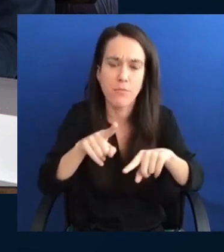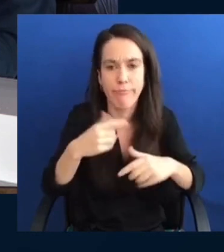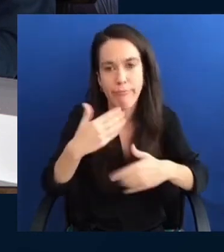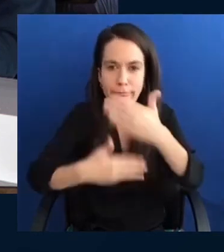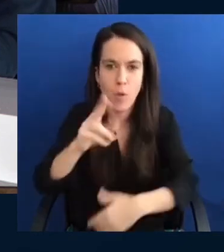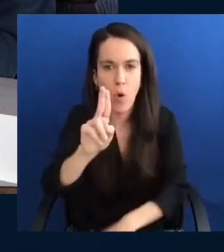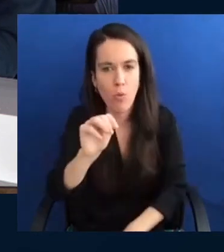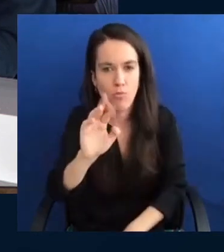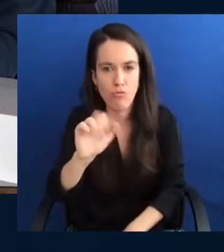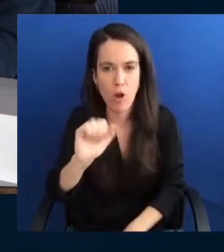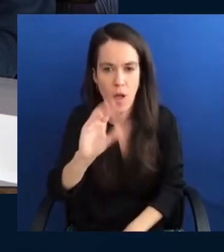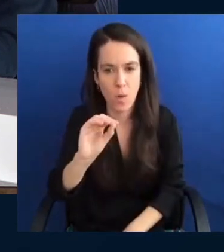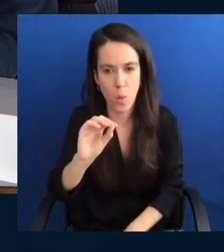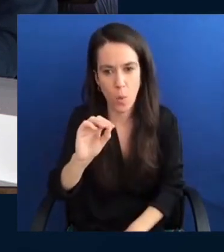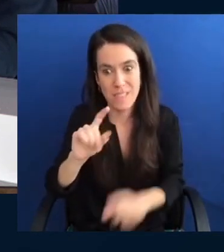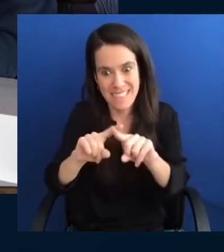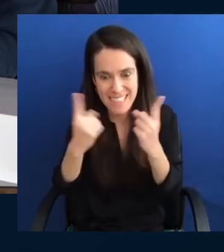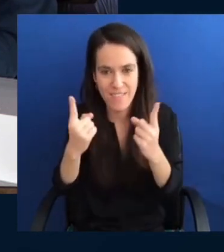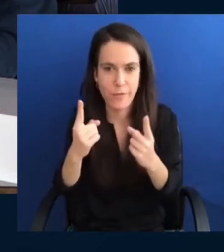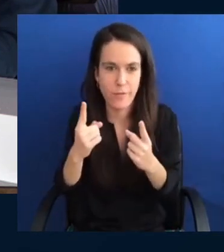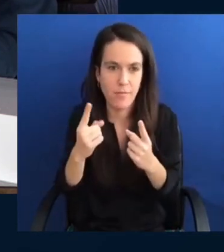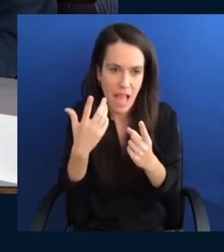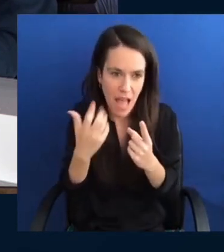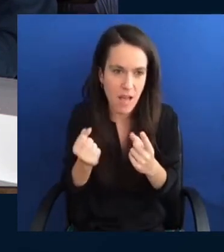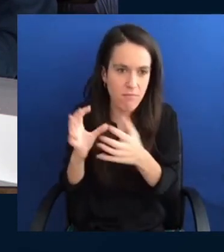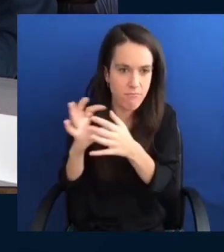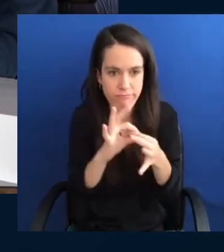version that then also has LTS for